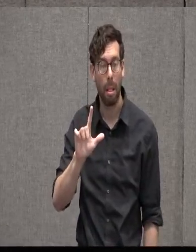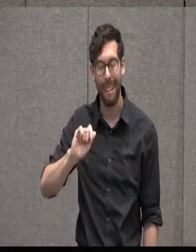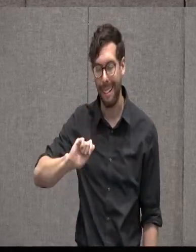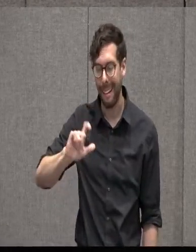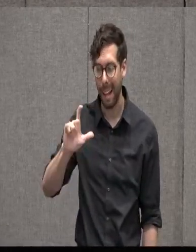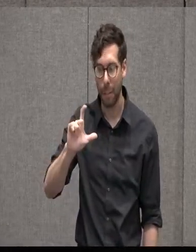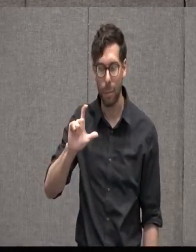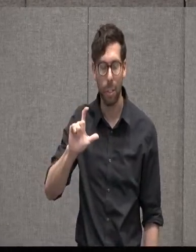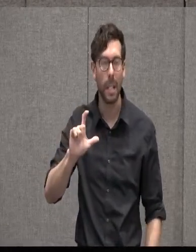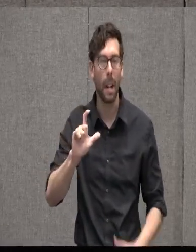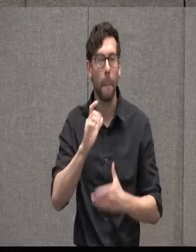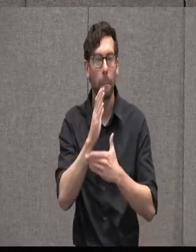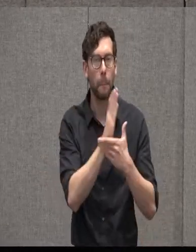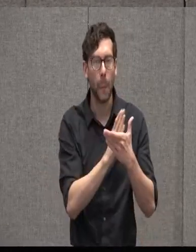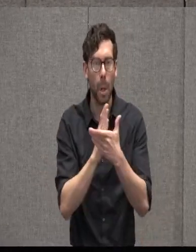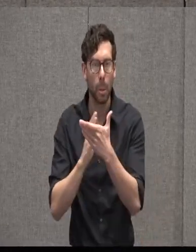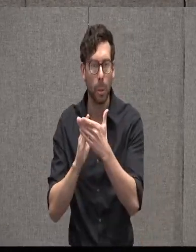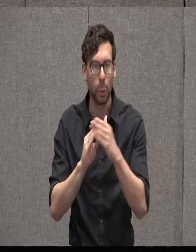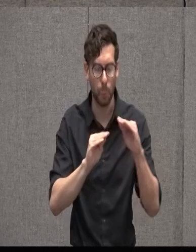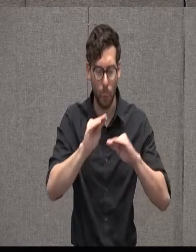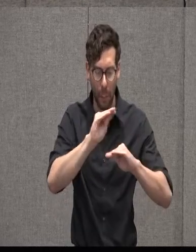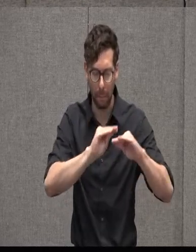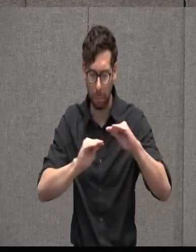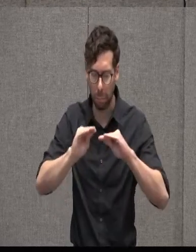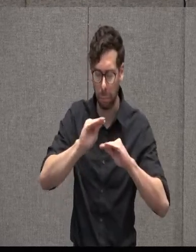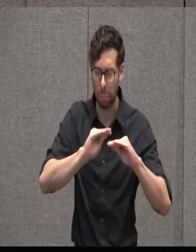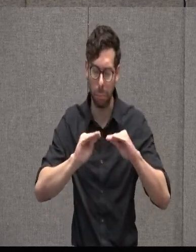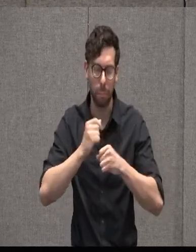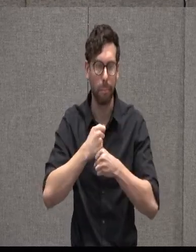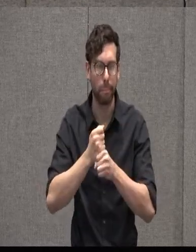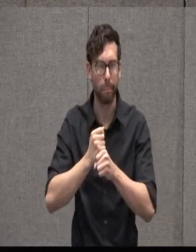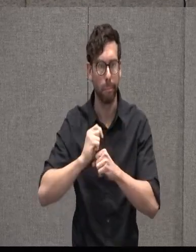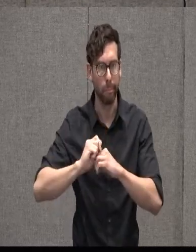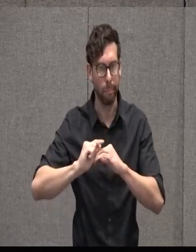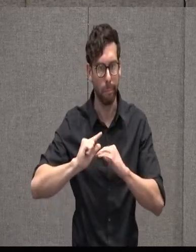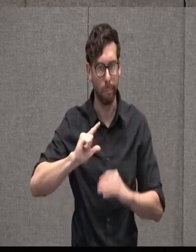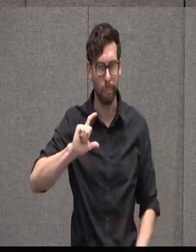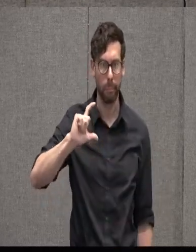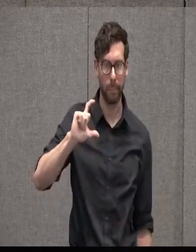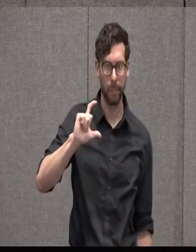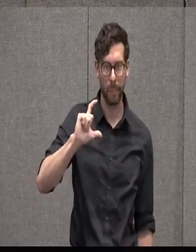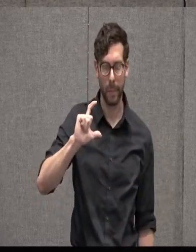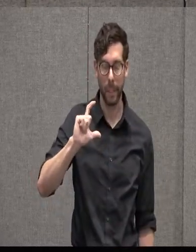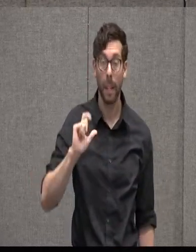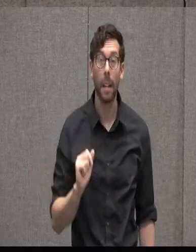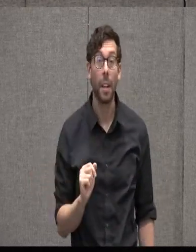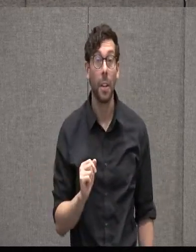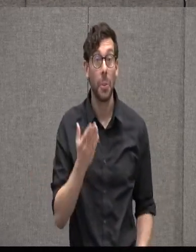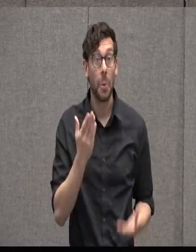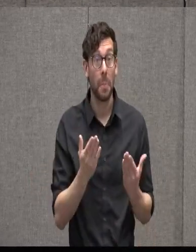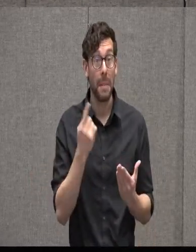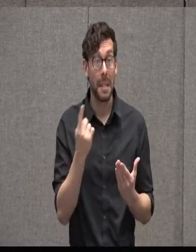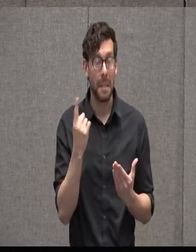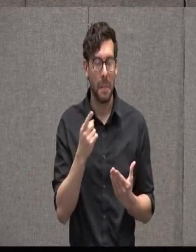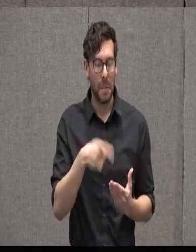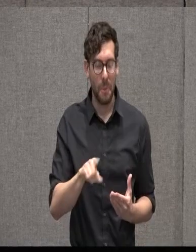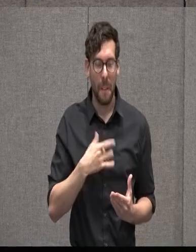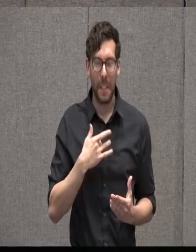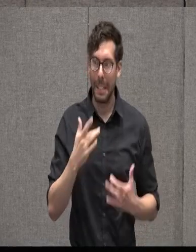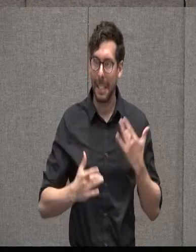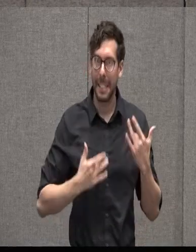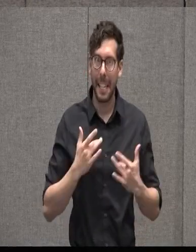and mechanical energy has to do with parts, moving parts. And so maybe an